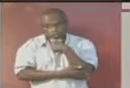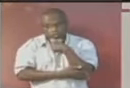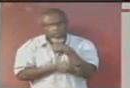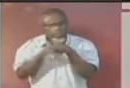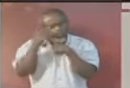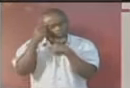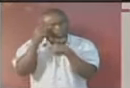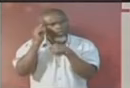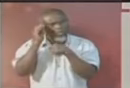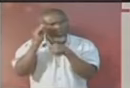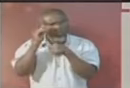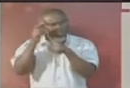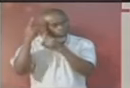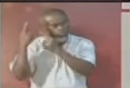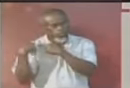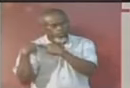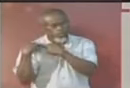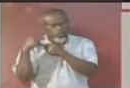pronounce on it.